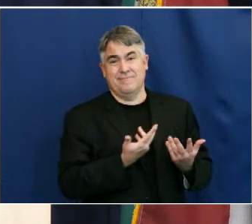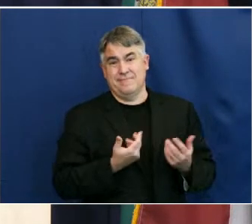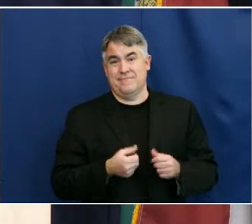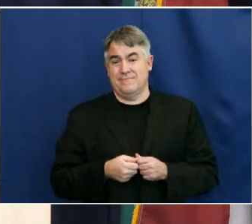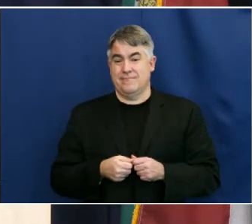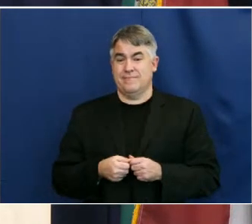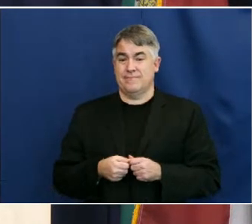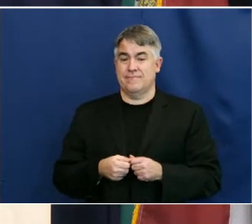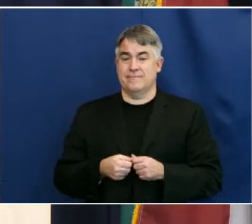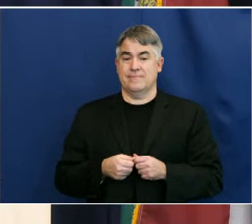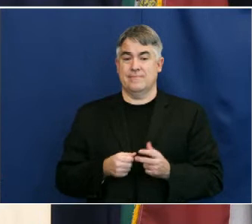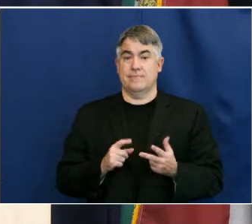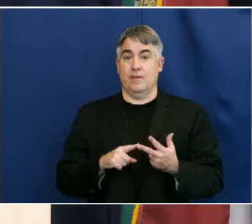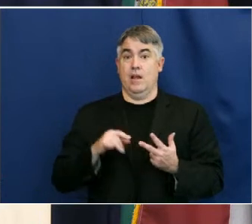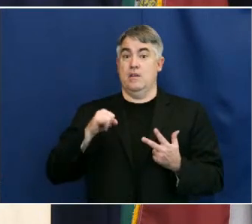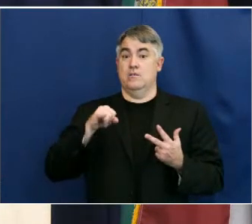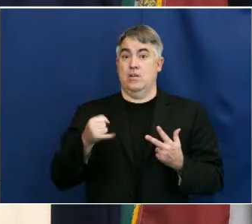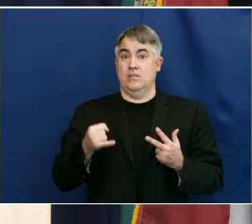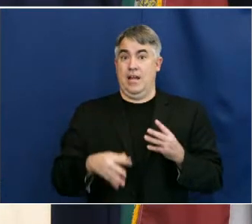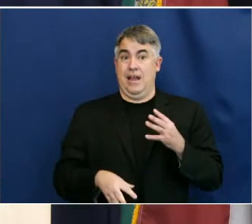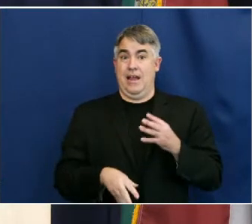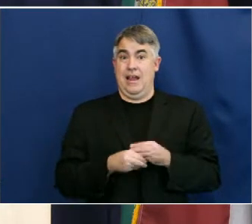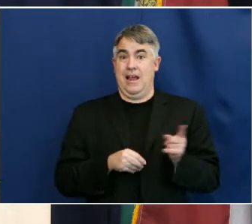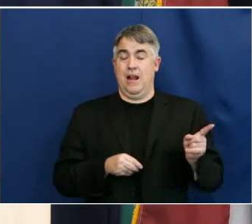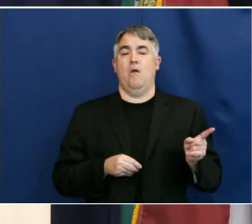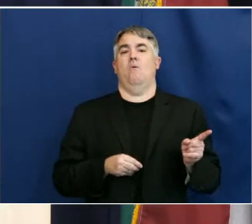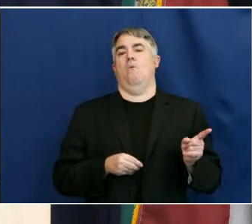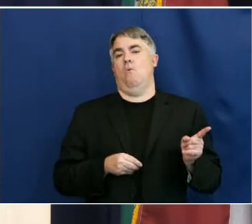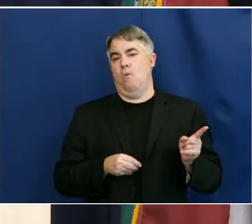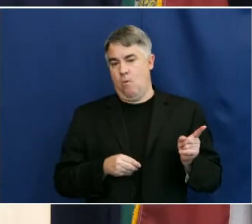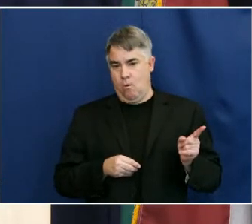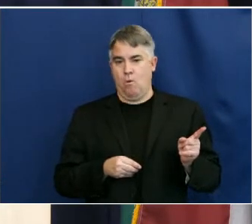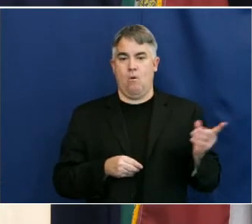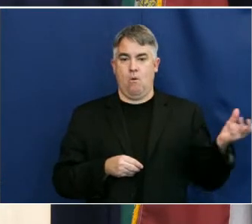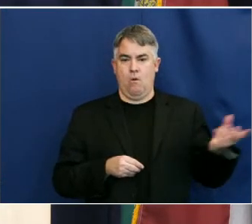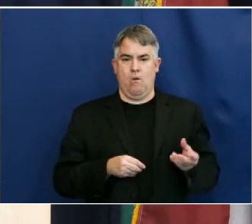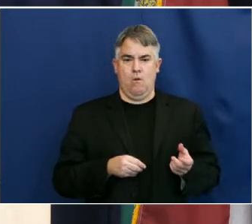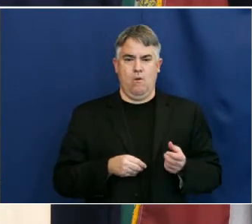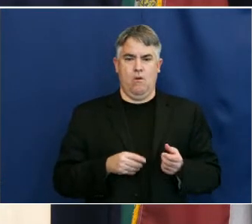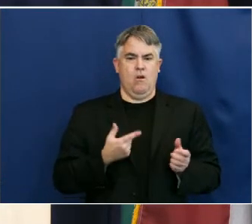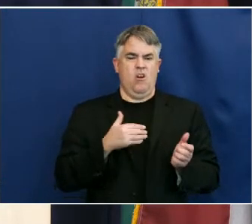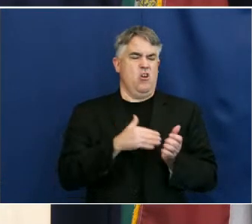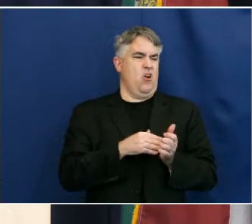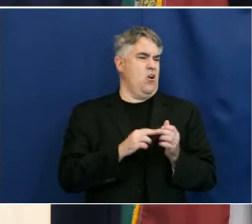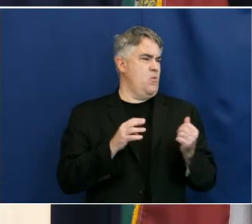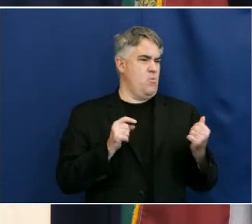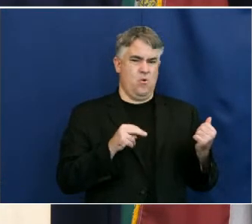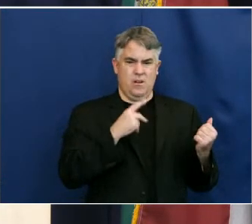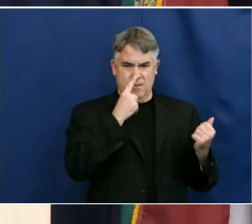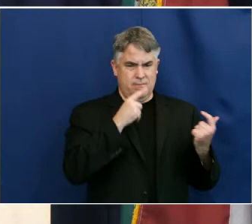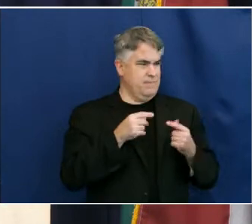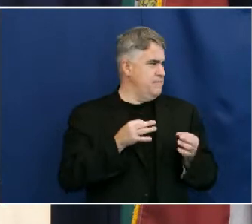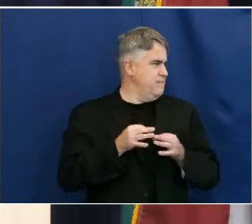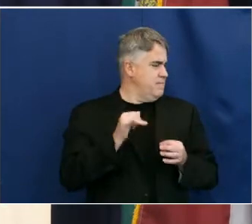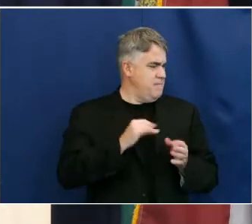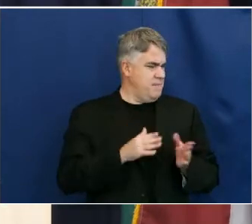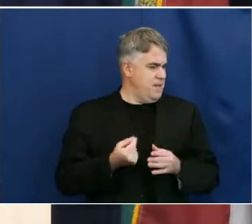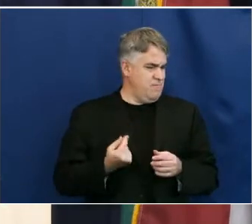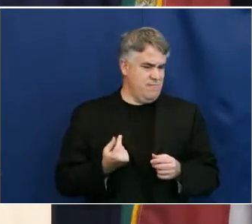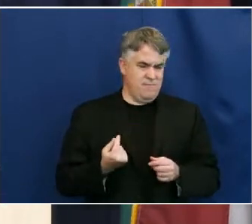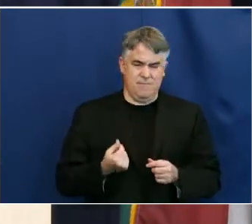be great to arrive, and I think there's a lot of prospects, and I'll let Dr. Wooten share the plans for how J&J would be put into the